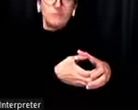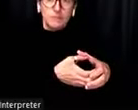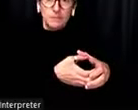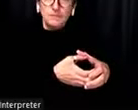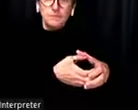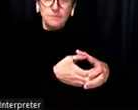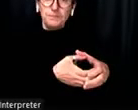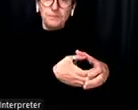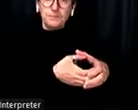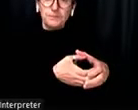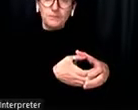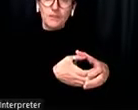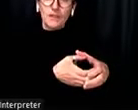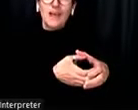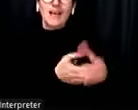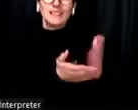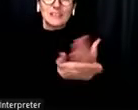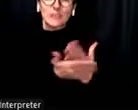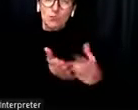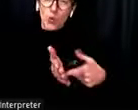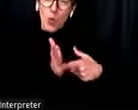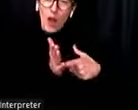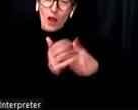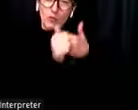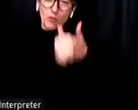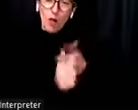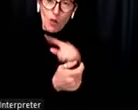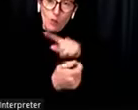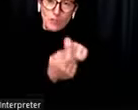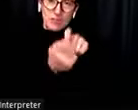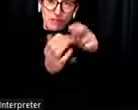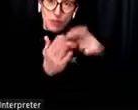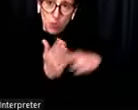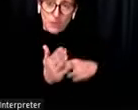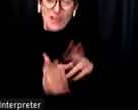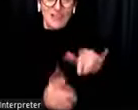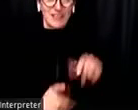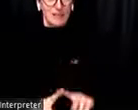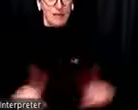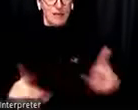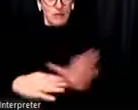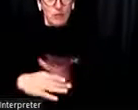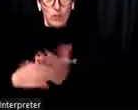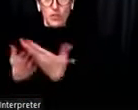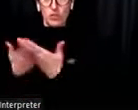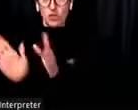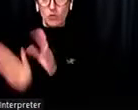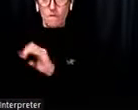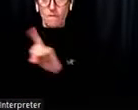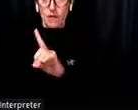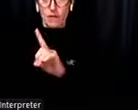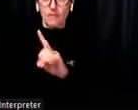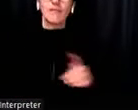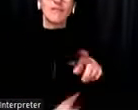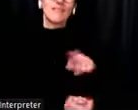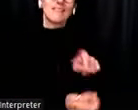those. So that's the high-level difference between general fund and special fund. Next slide, please.